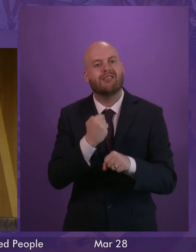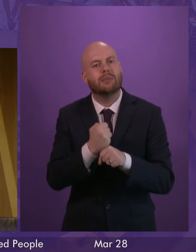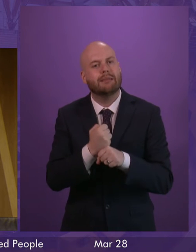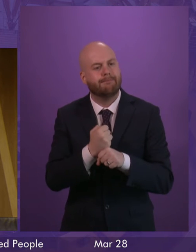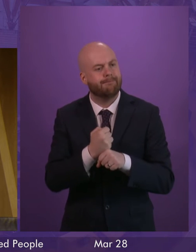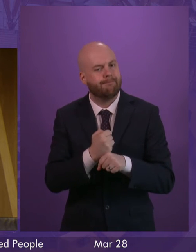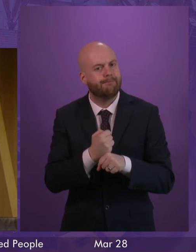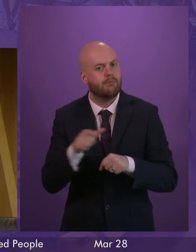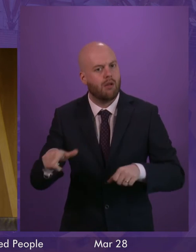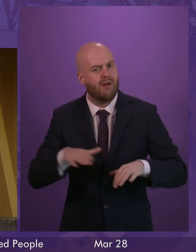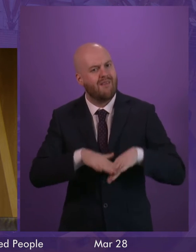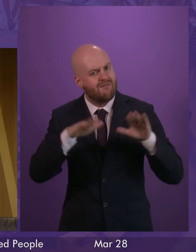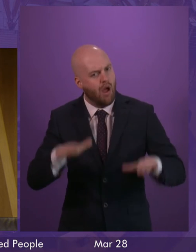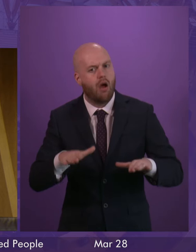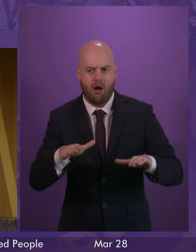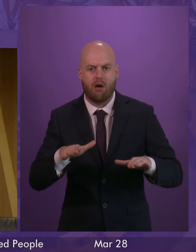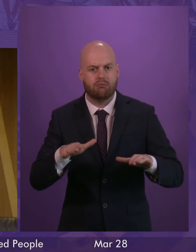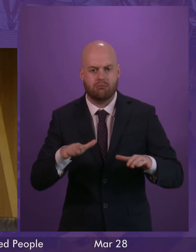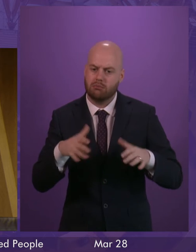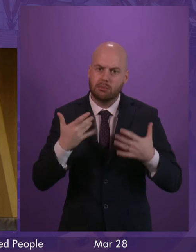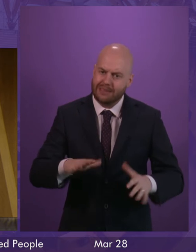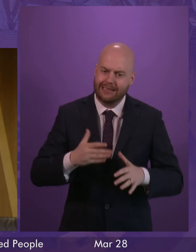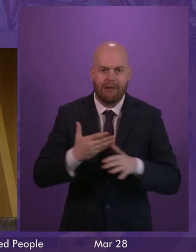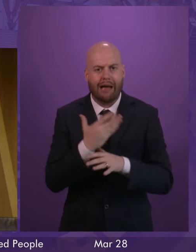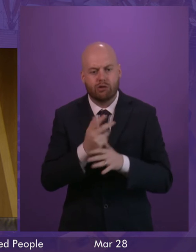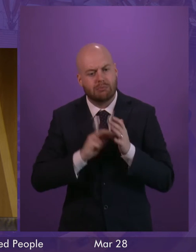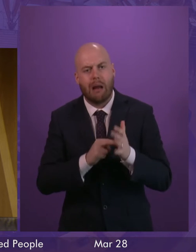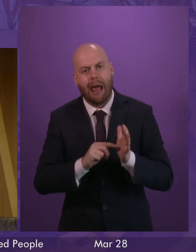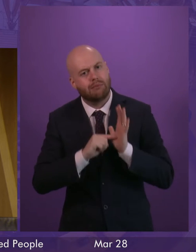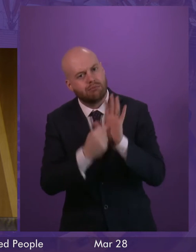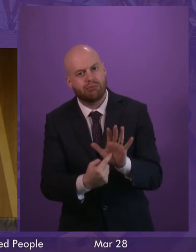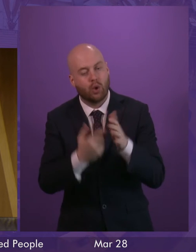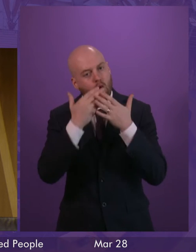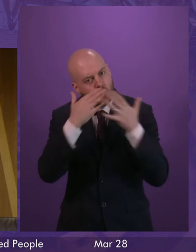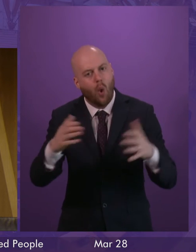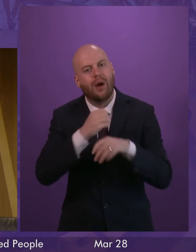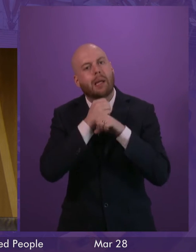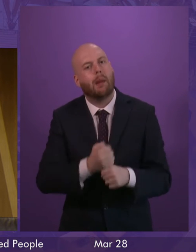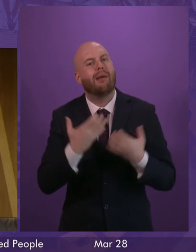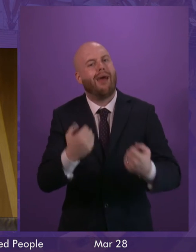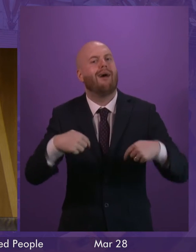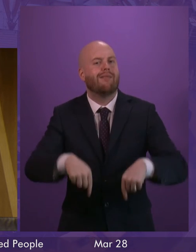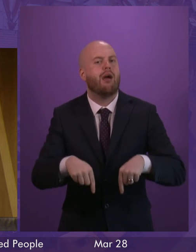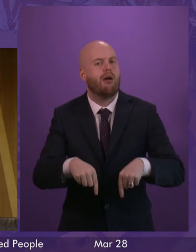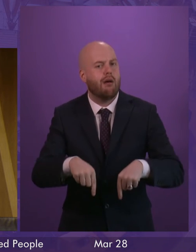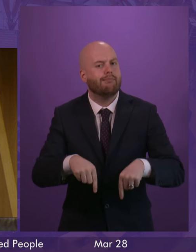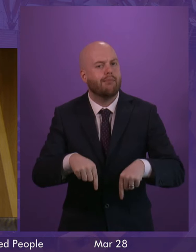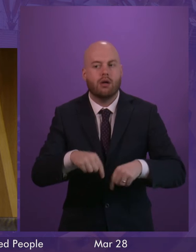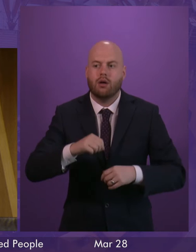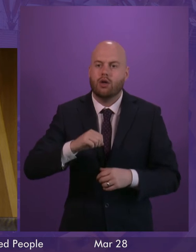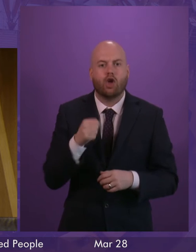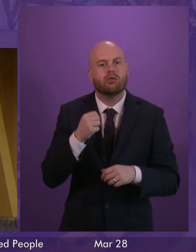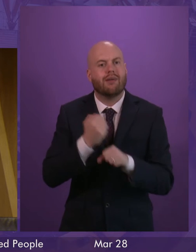Disabled People Employment Action Plan sets out our government's commitment to disabled people in Scotland, recognising the valuable contribution